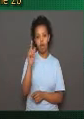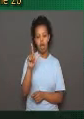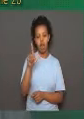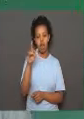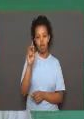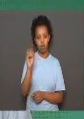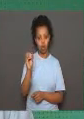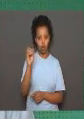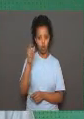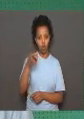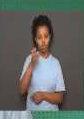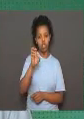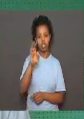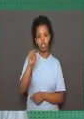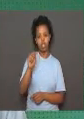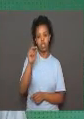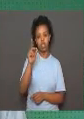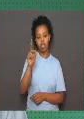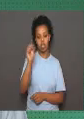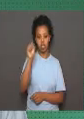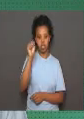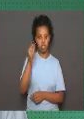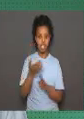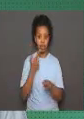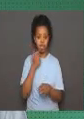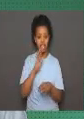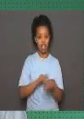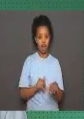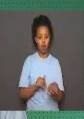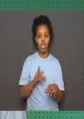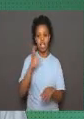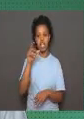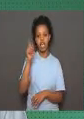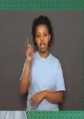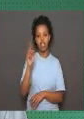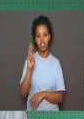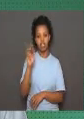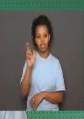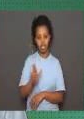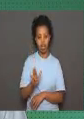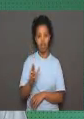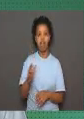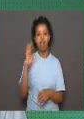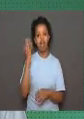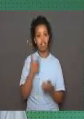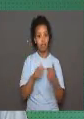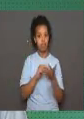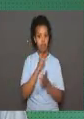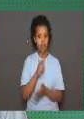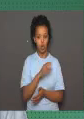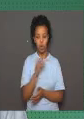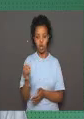leukemia. This is a type of leukemia that is characterized by